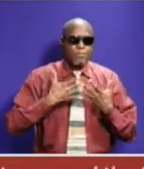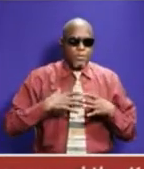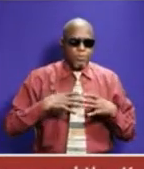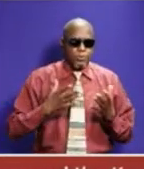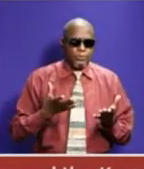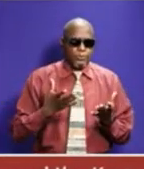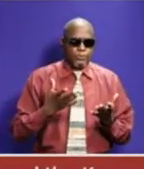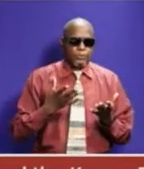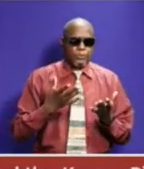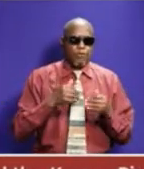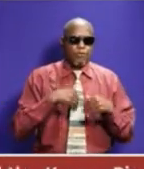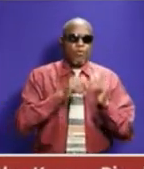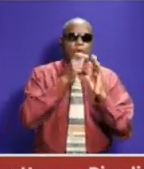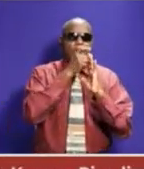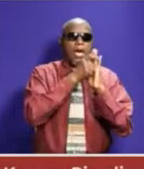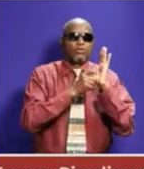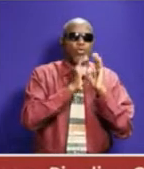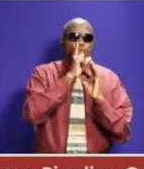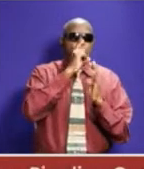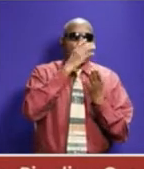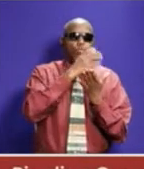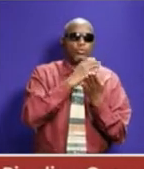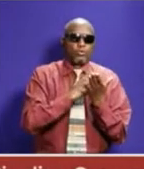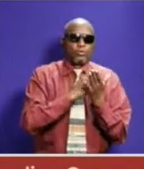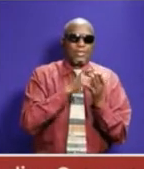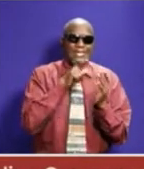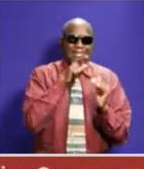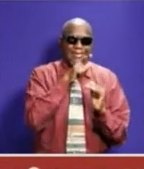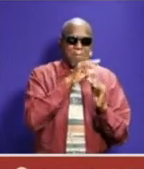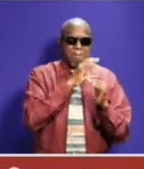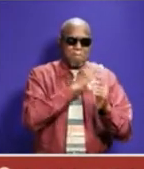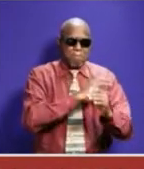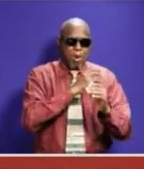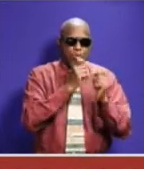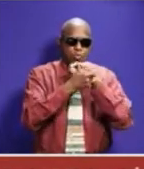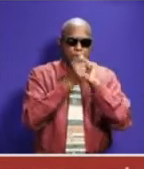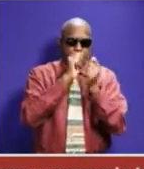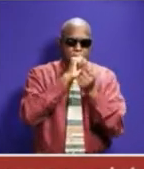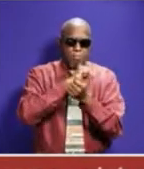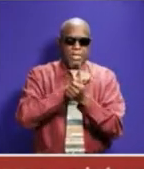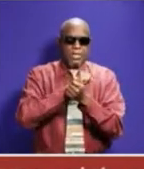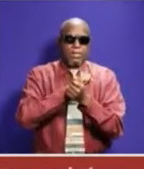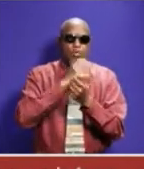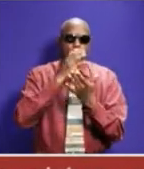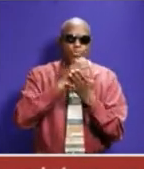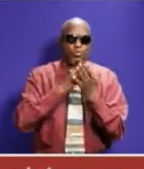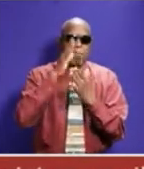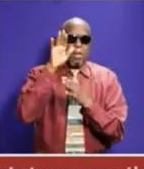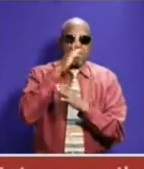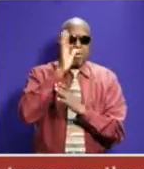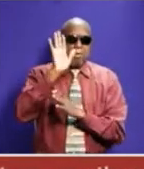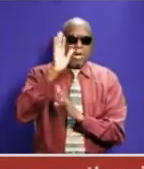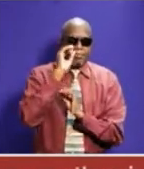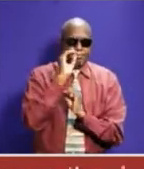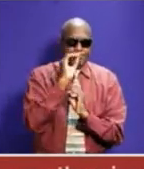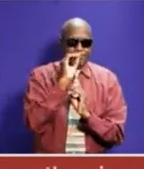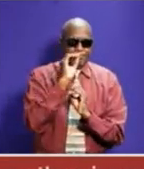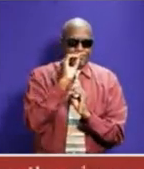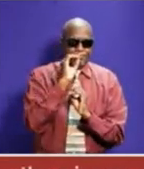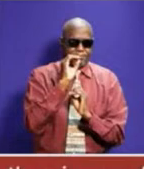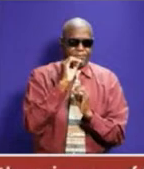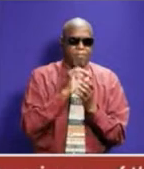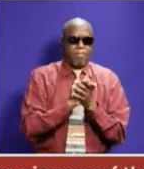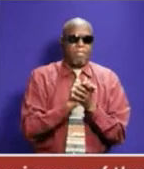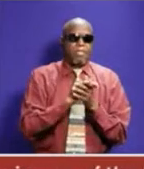as per Article 1, because that power to amend the constitution is not delegated to Parliament. Considering the governance